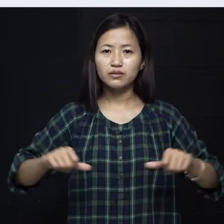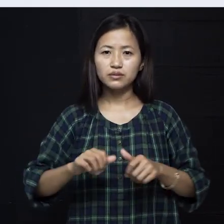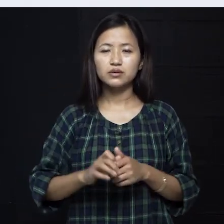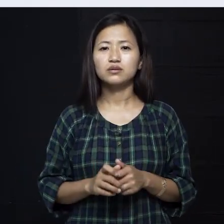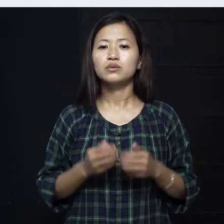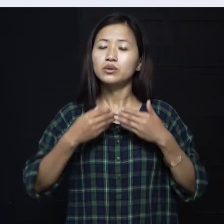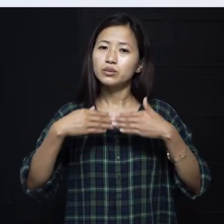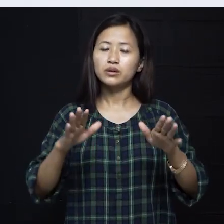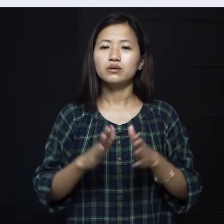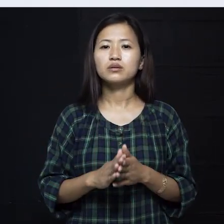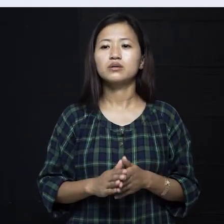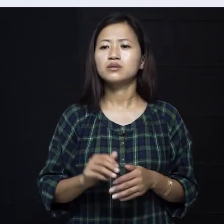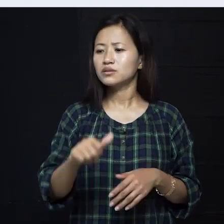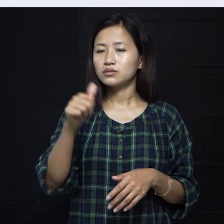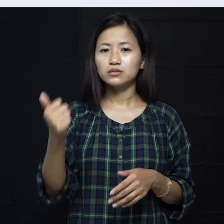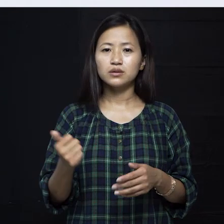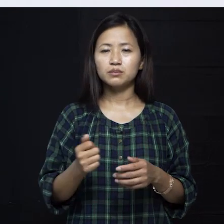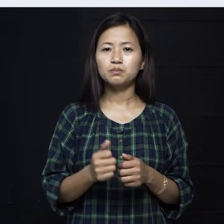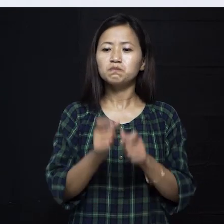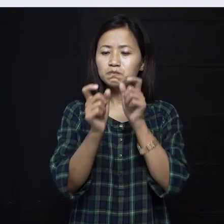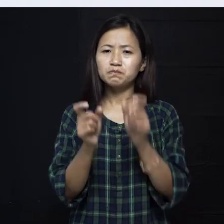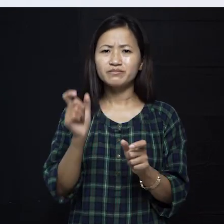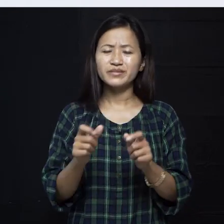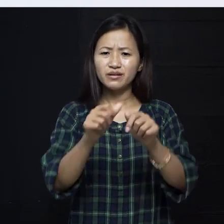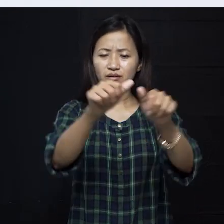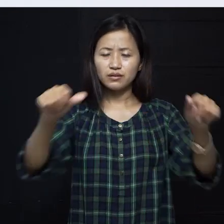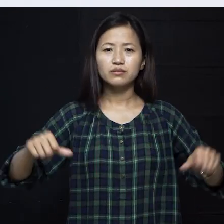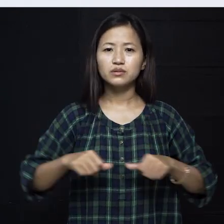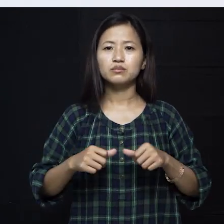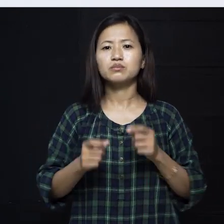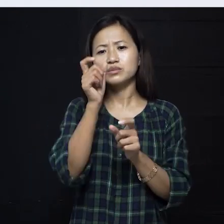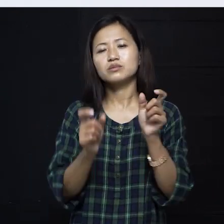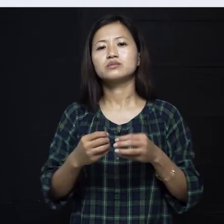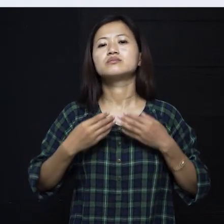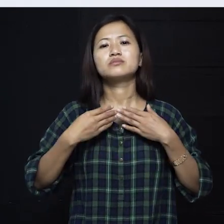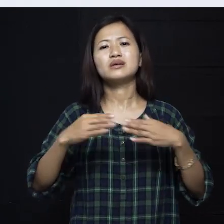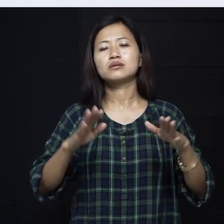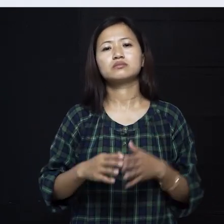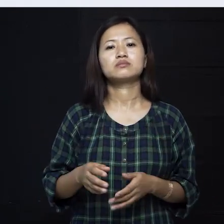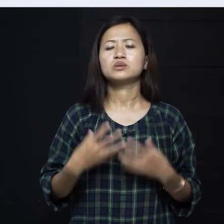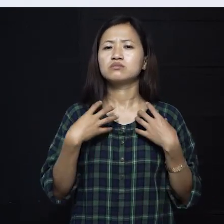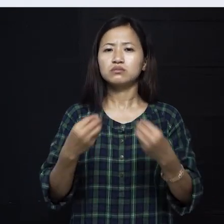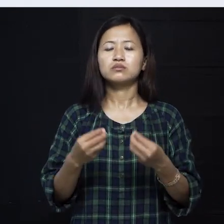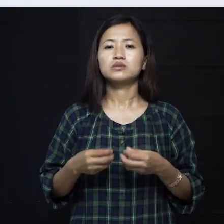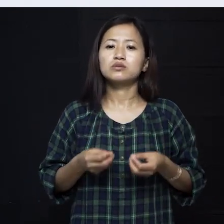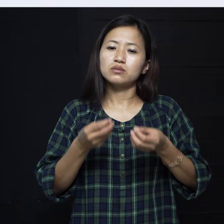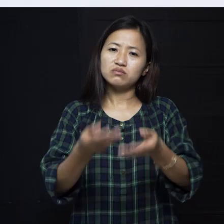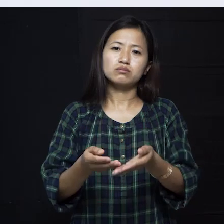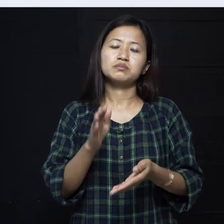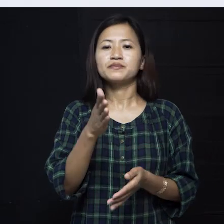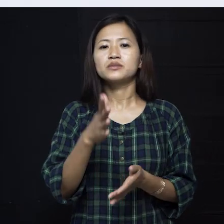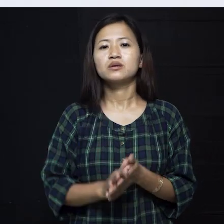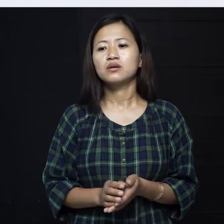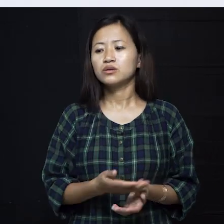people, they may not be willing to give their land. So that is to do with restriction. And in such cases, there is going to